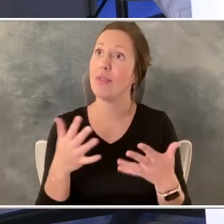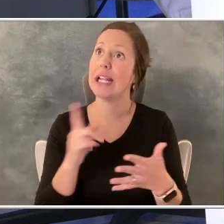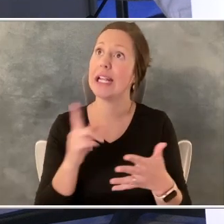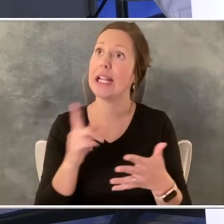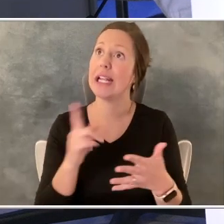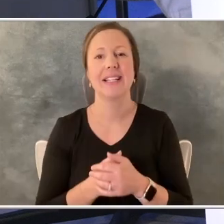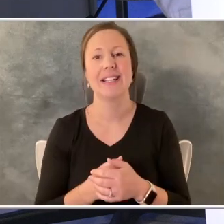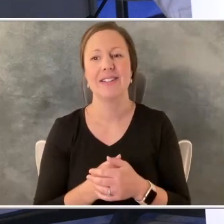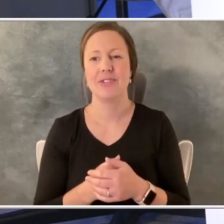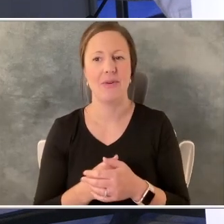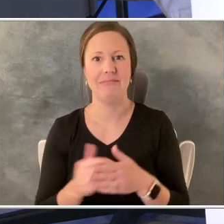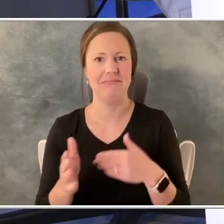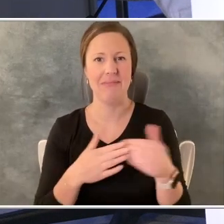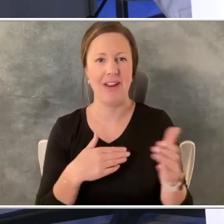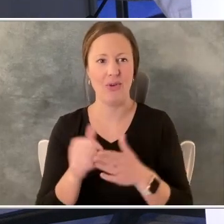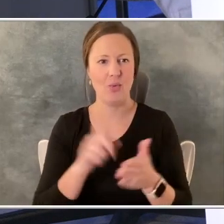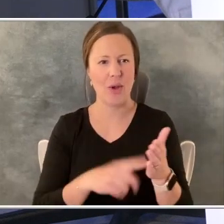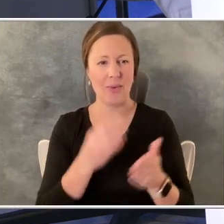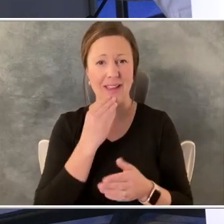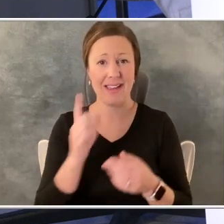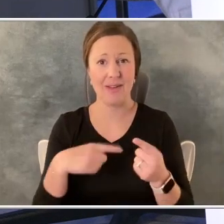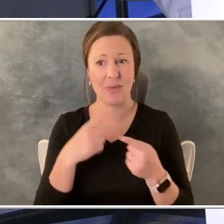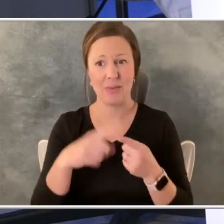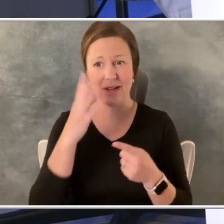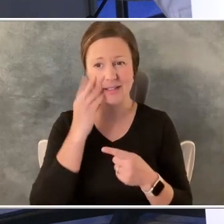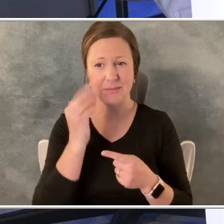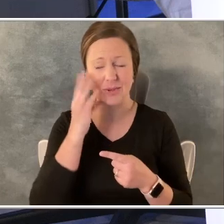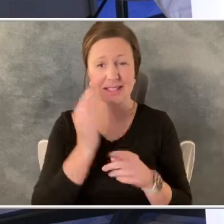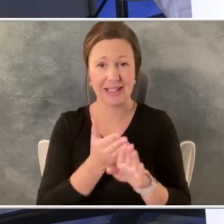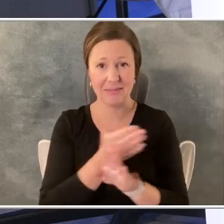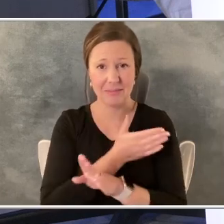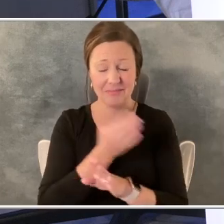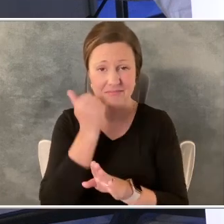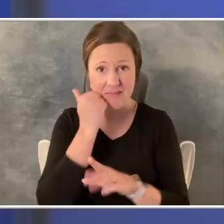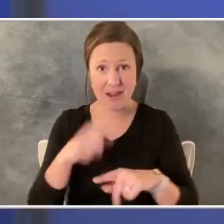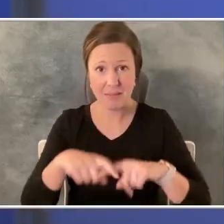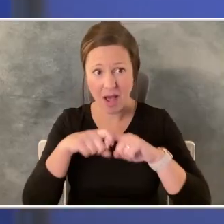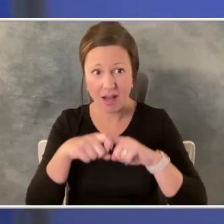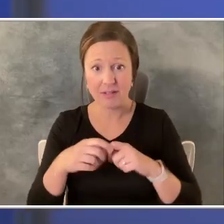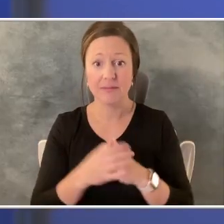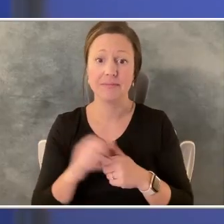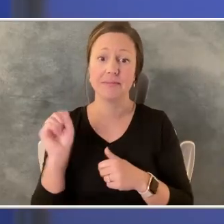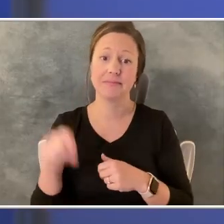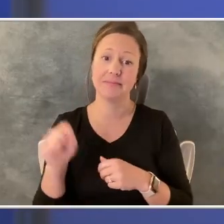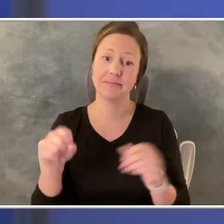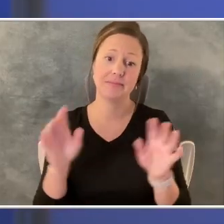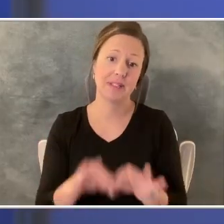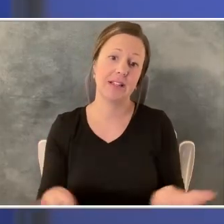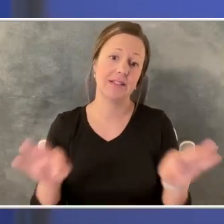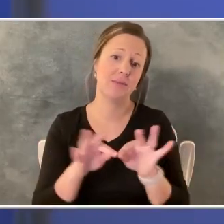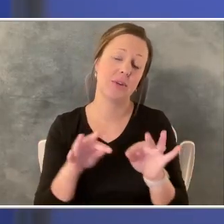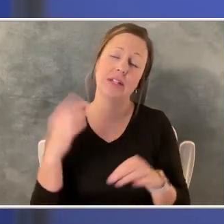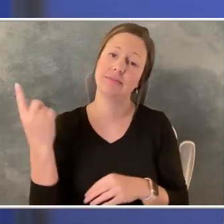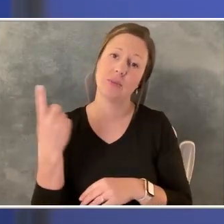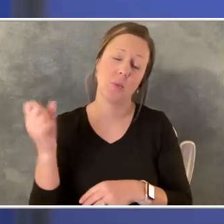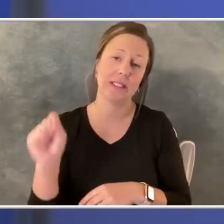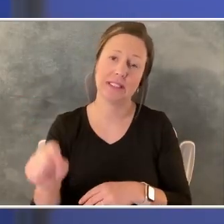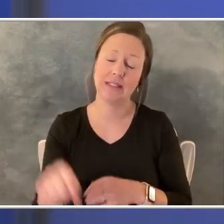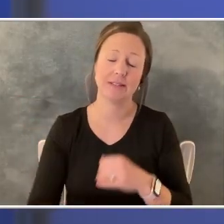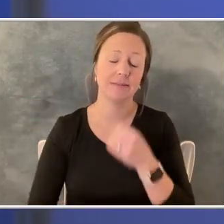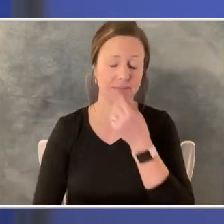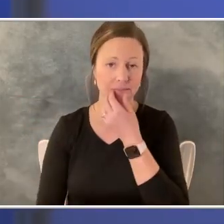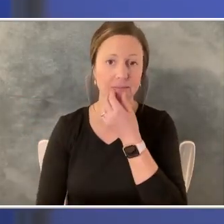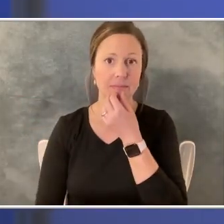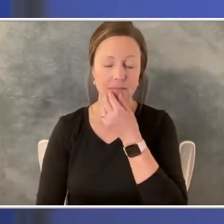it matter what we eat when we're going through perimenopause and menopause? It matters what you eat at all times of your life. And what's